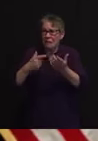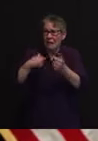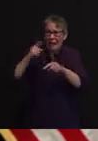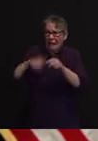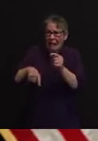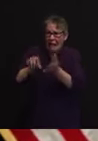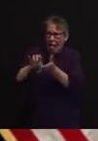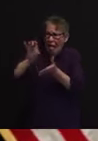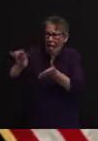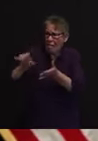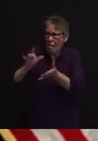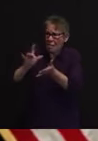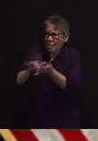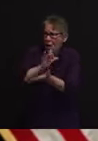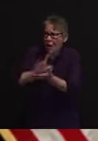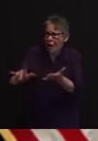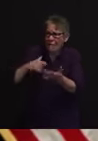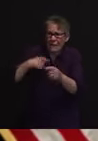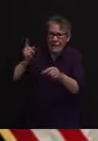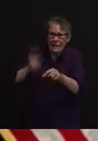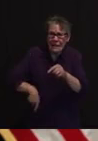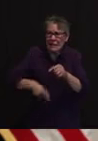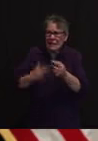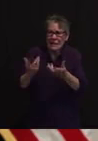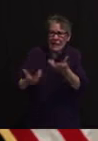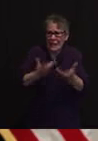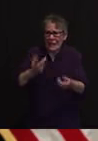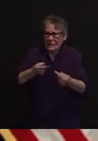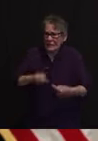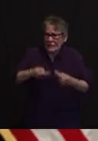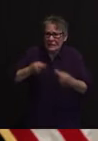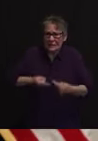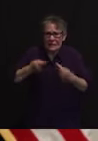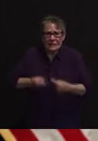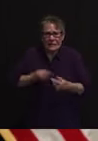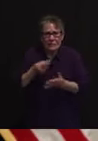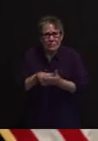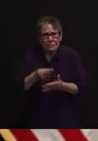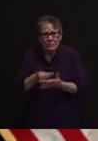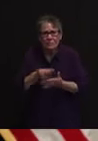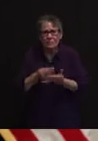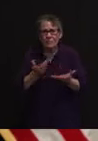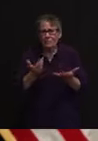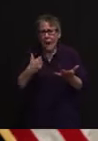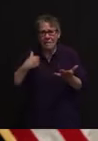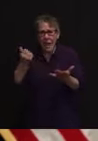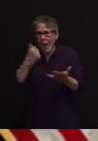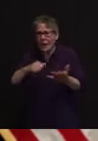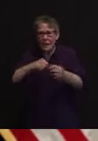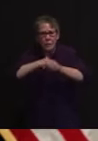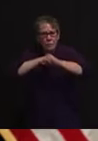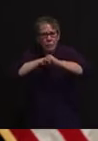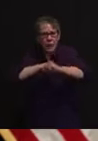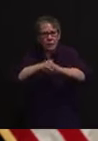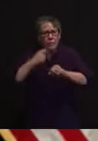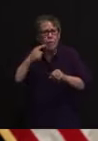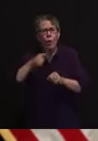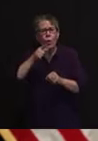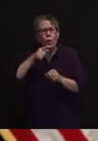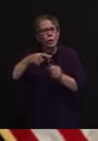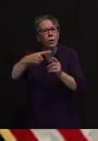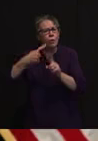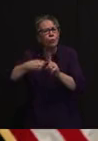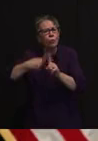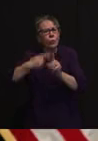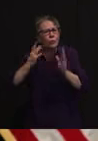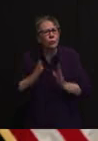under state law, and actually some of the bills that are up in the legislature today address this, so it would depend on the specific circumstances. That's why we're asking people to